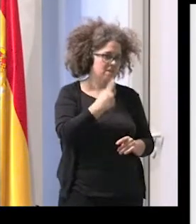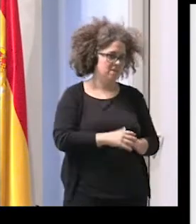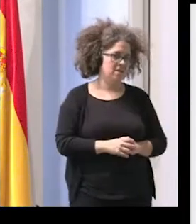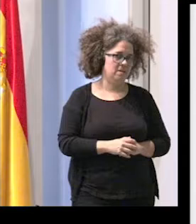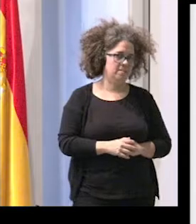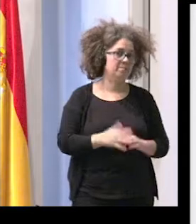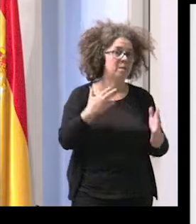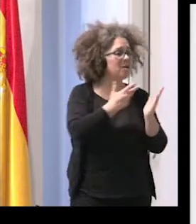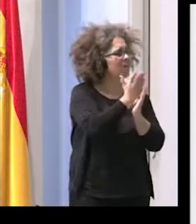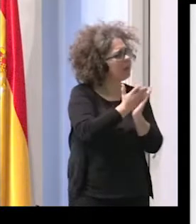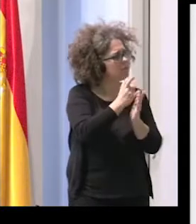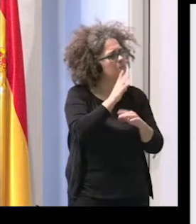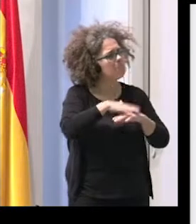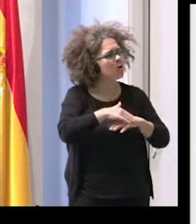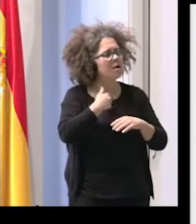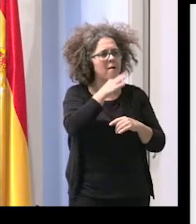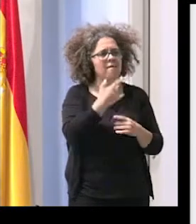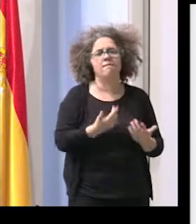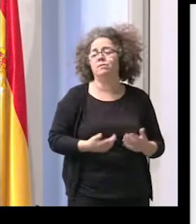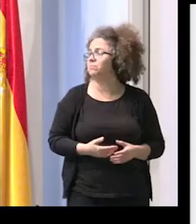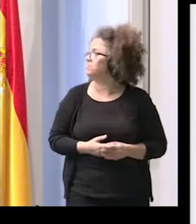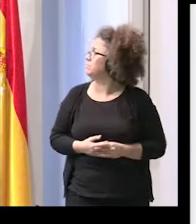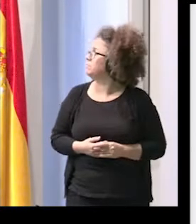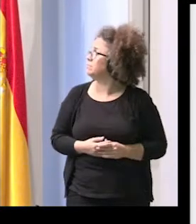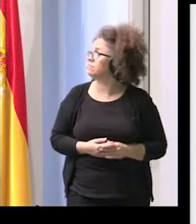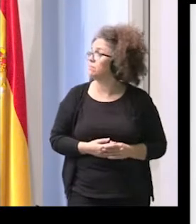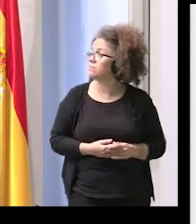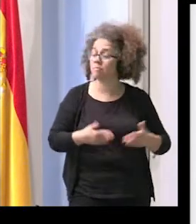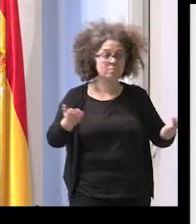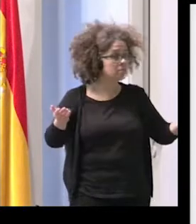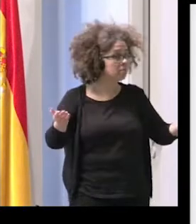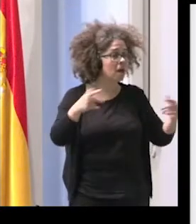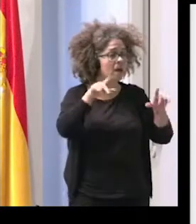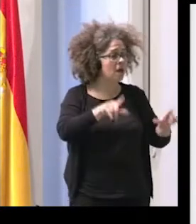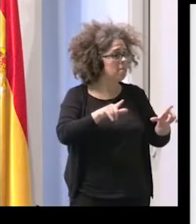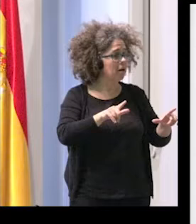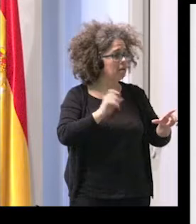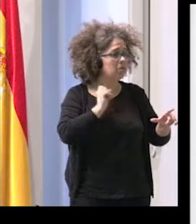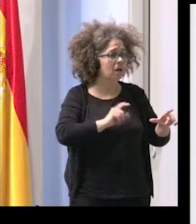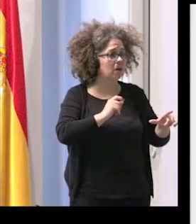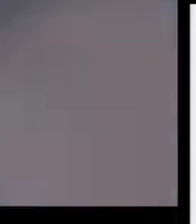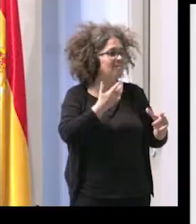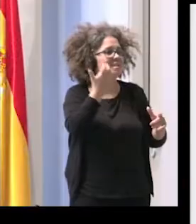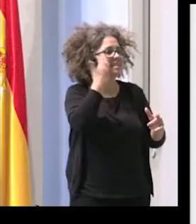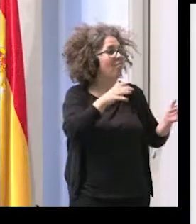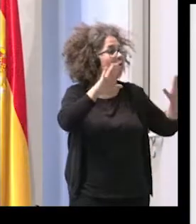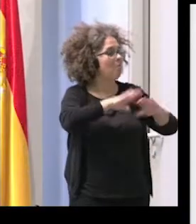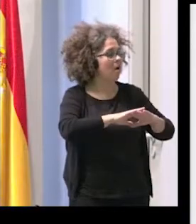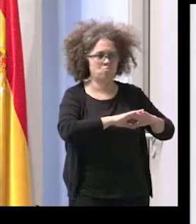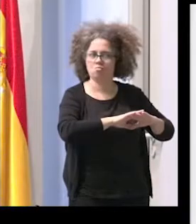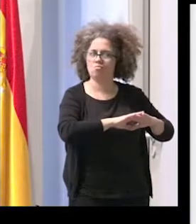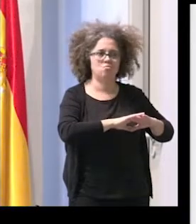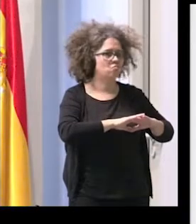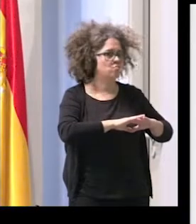Firstly, it's more frequent. The playground is not just on a Saturday night. It's many times,